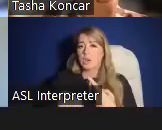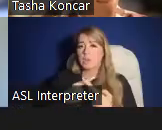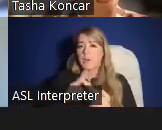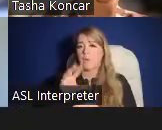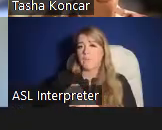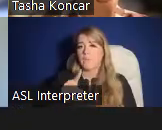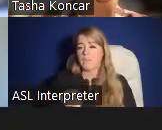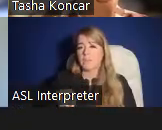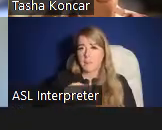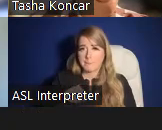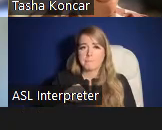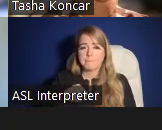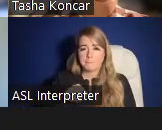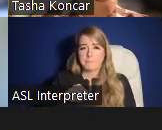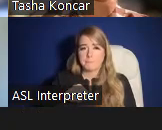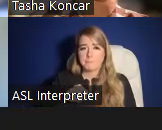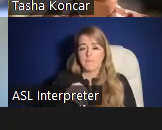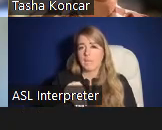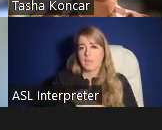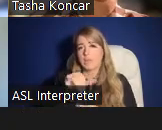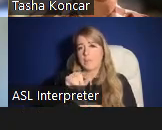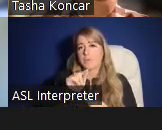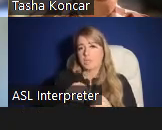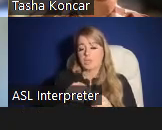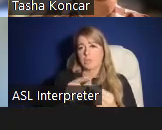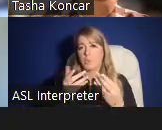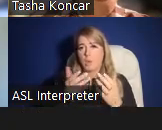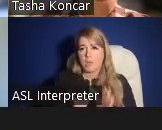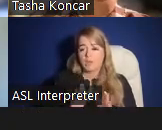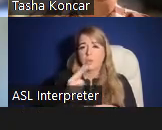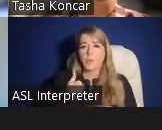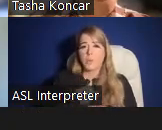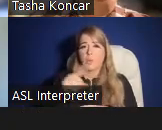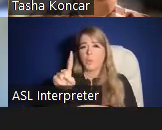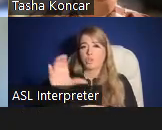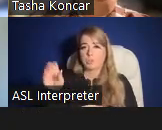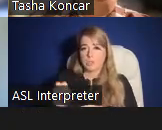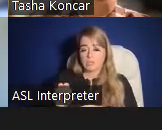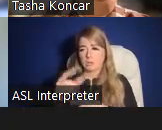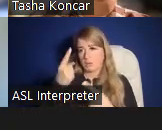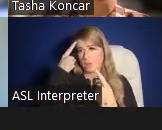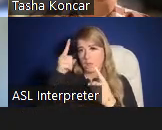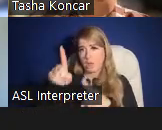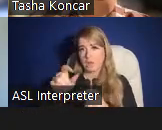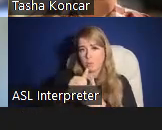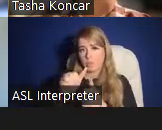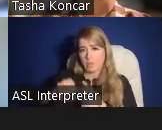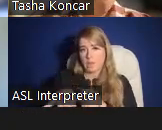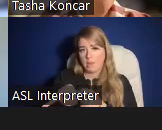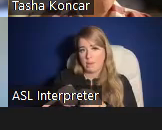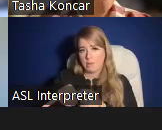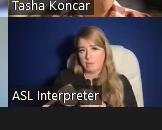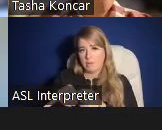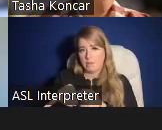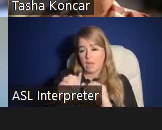them in those particular efforts. So we are 100% aligned, Seth, that that's a way